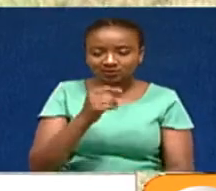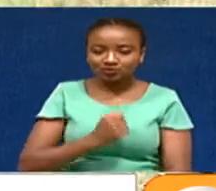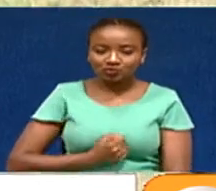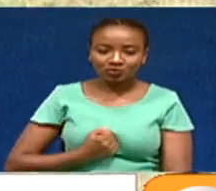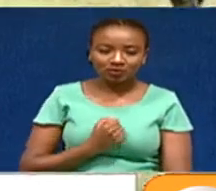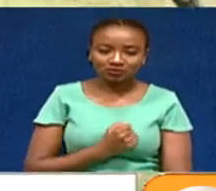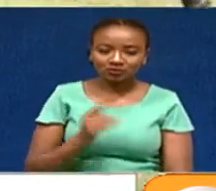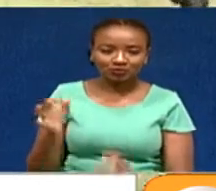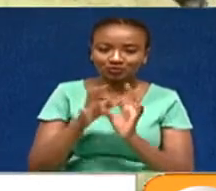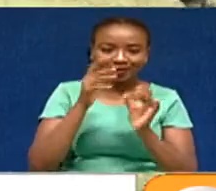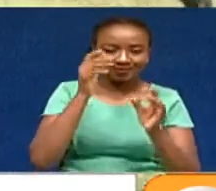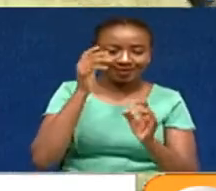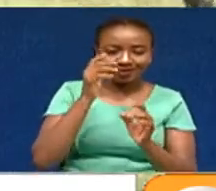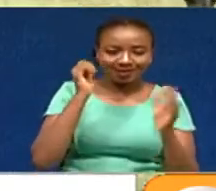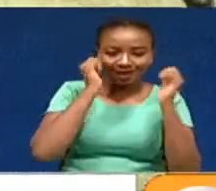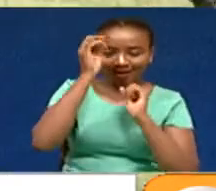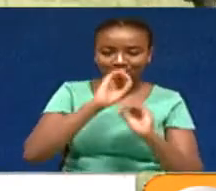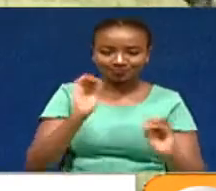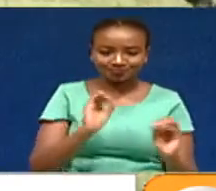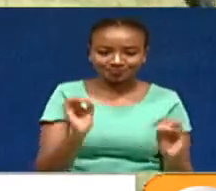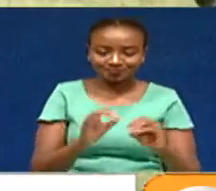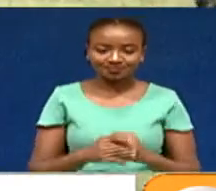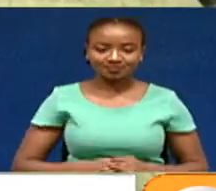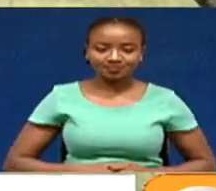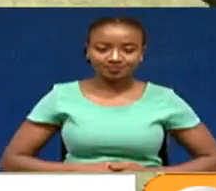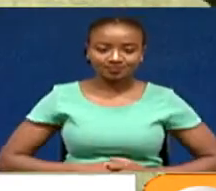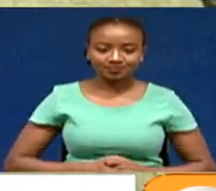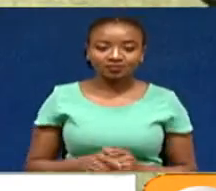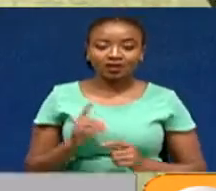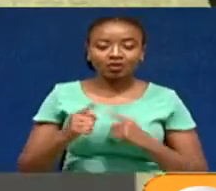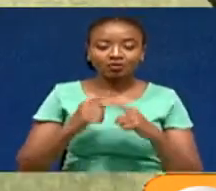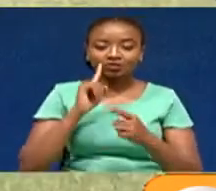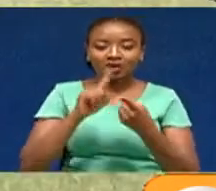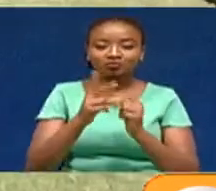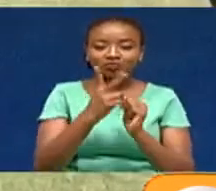till the 26th of November. Martin Munene, Citizen TV.